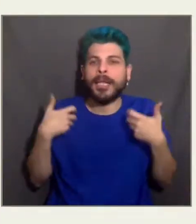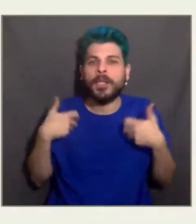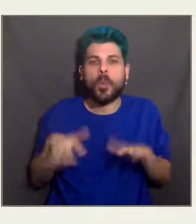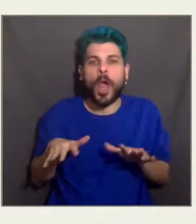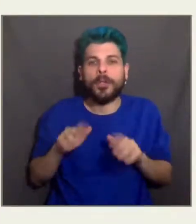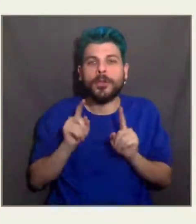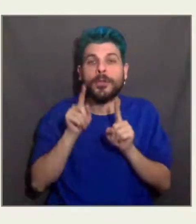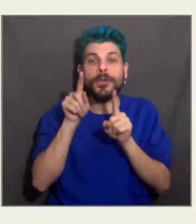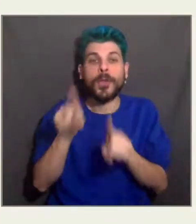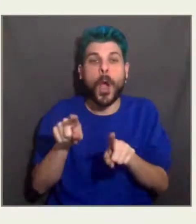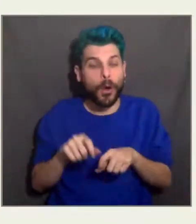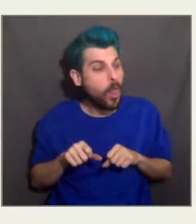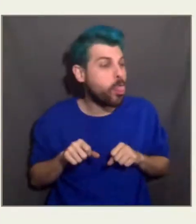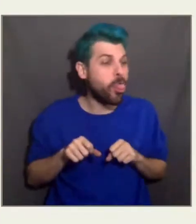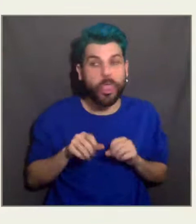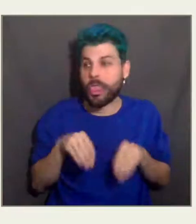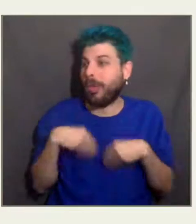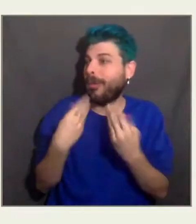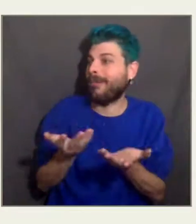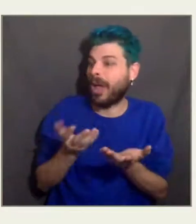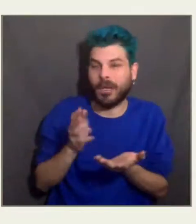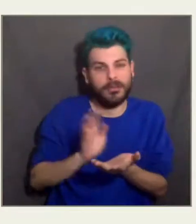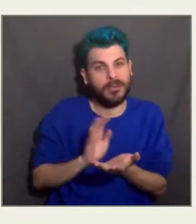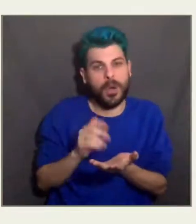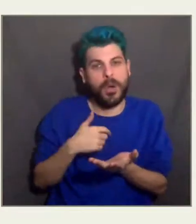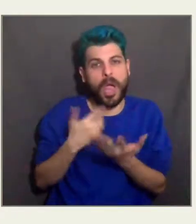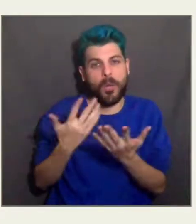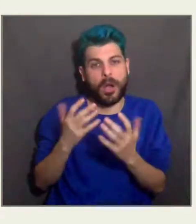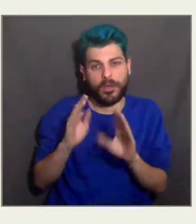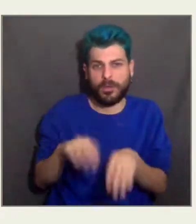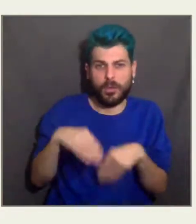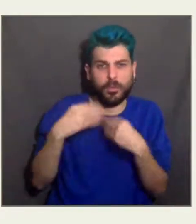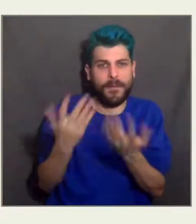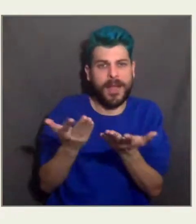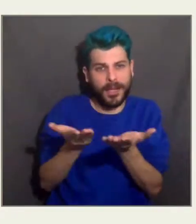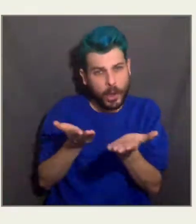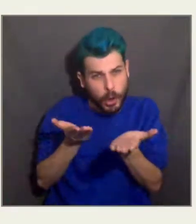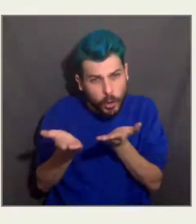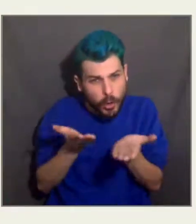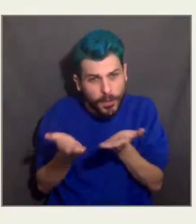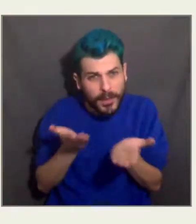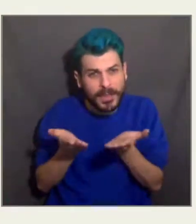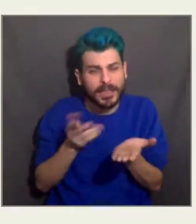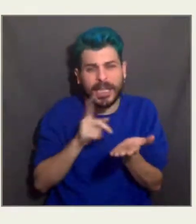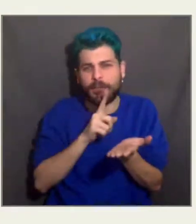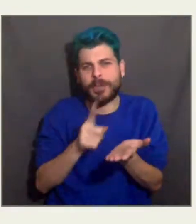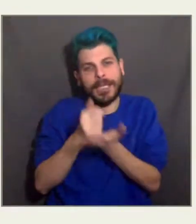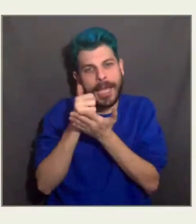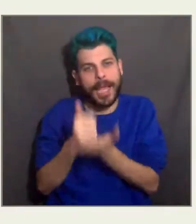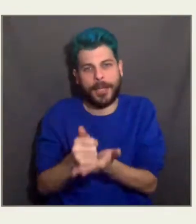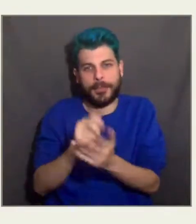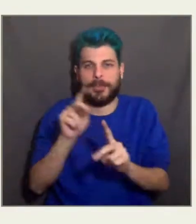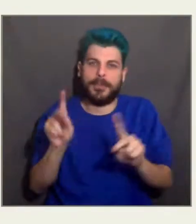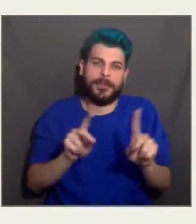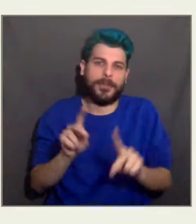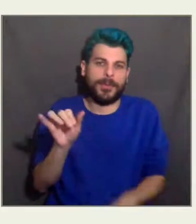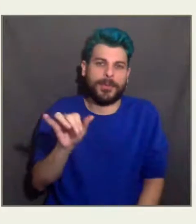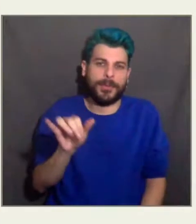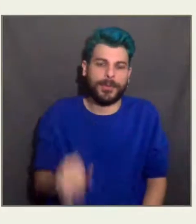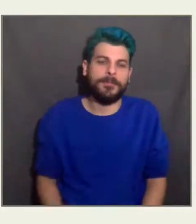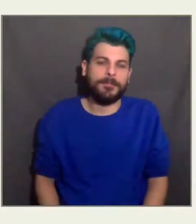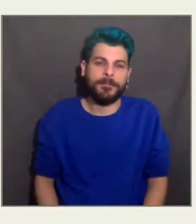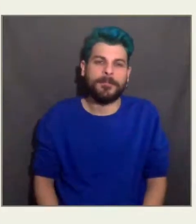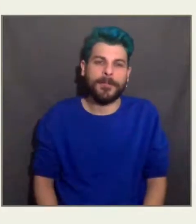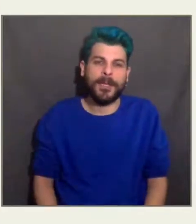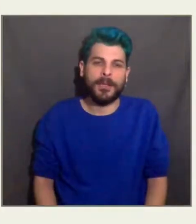or expo center to me. It was important to be able to actually help out at that kind of level. So I think